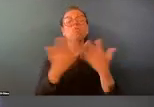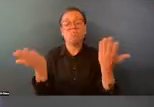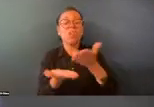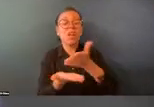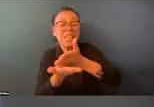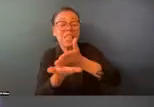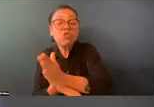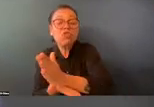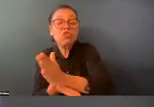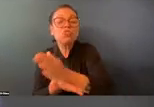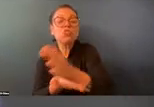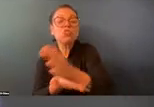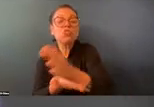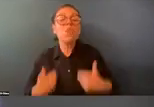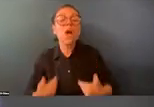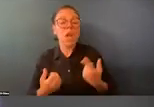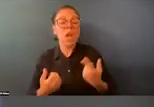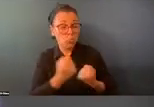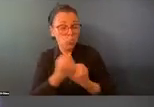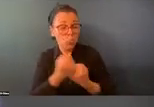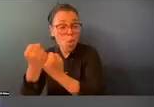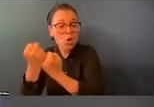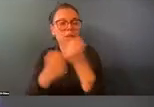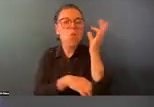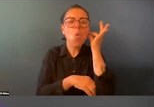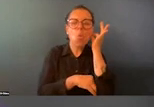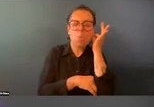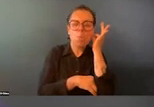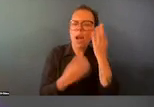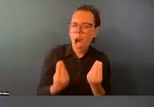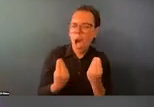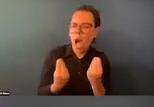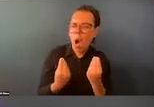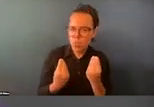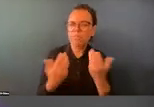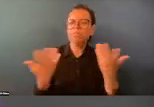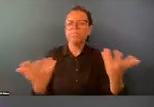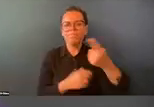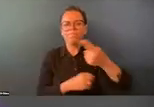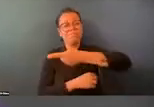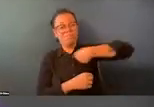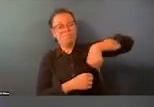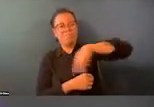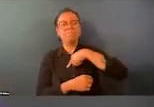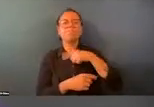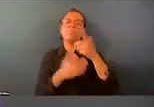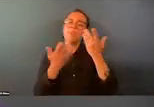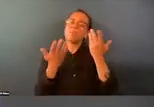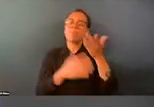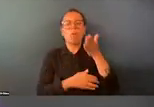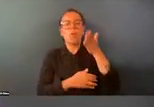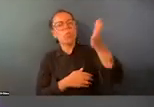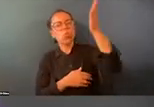investing in women's rights and supporting their active involvement, we can create a more equitable